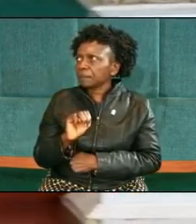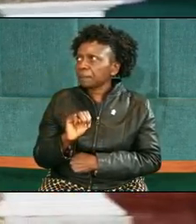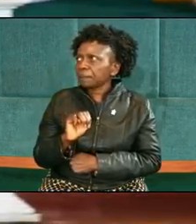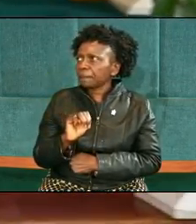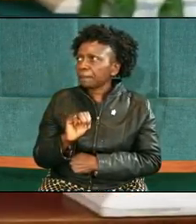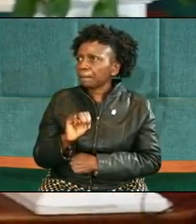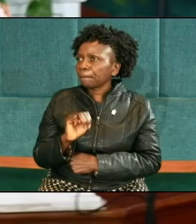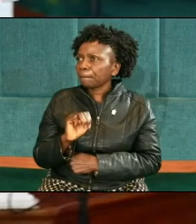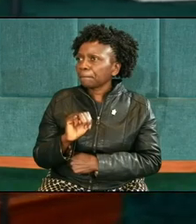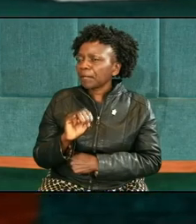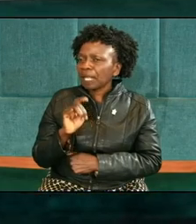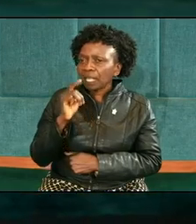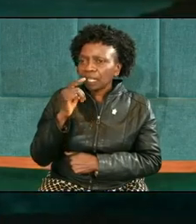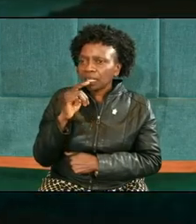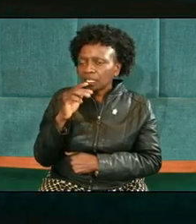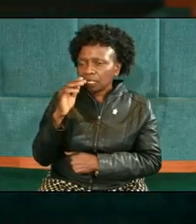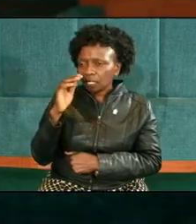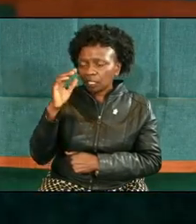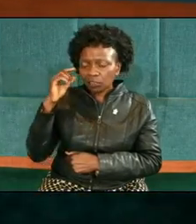this is crazy.